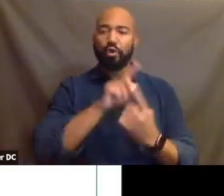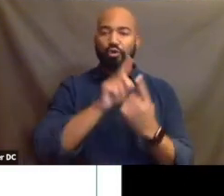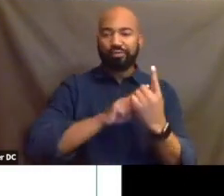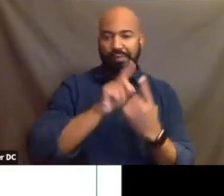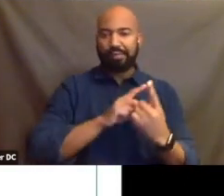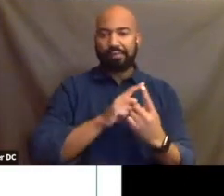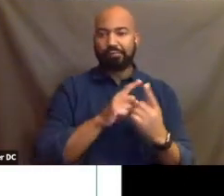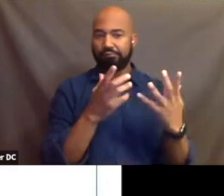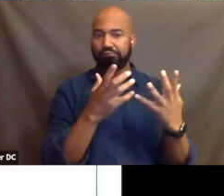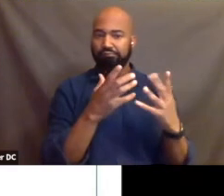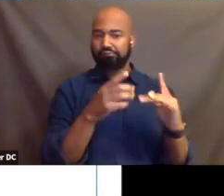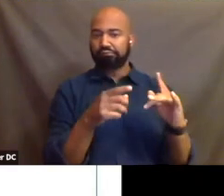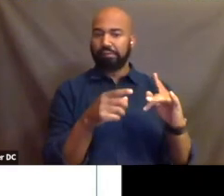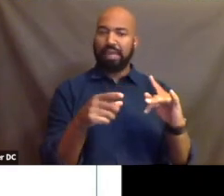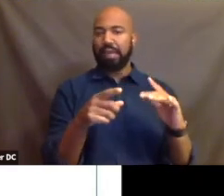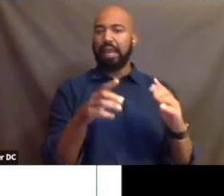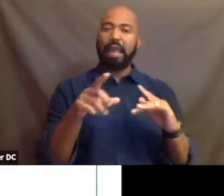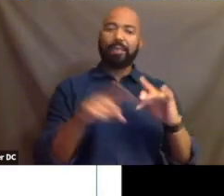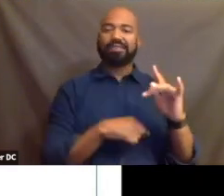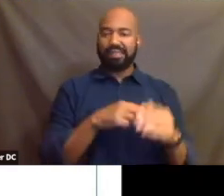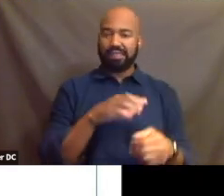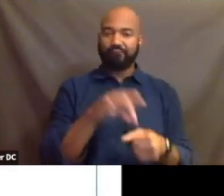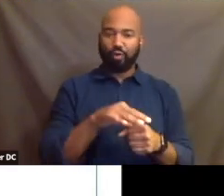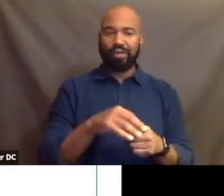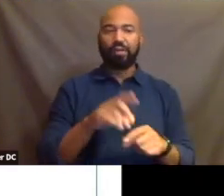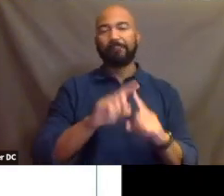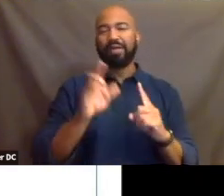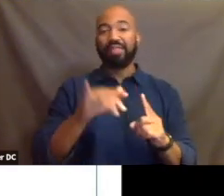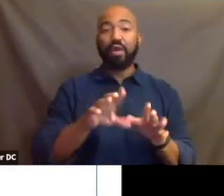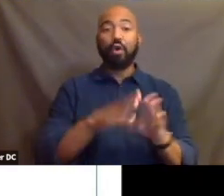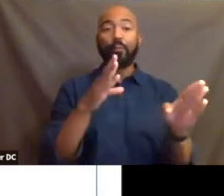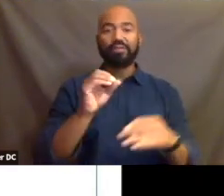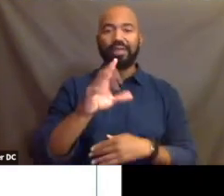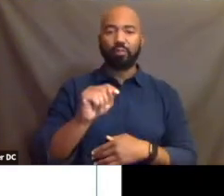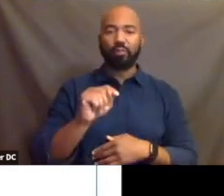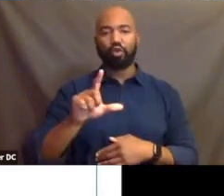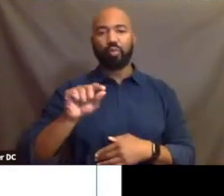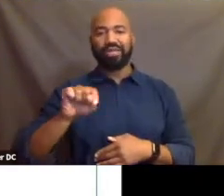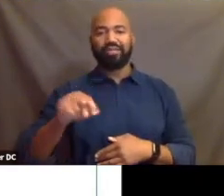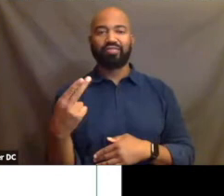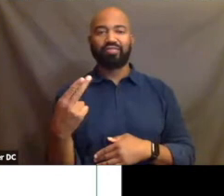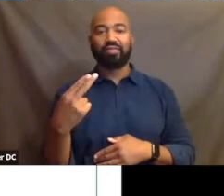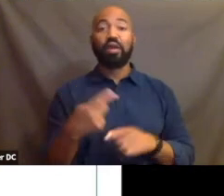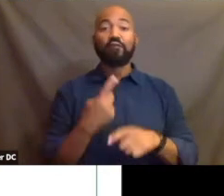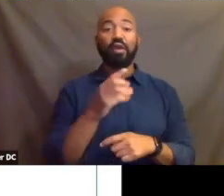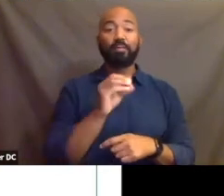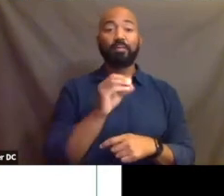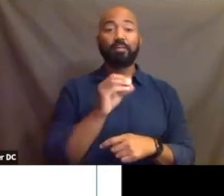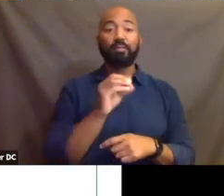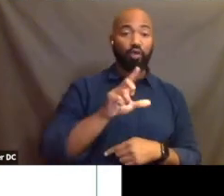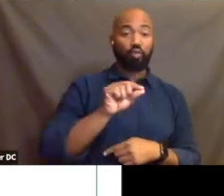voting. And that's going to open on October 20th. So from the 20th all the way to the 1st